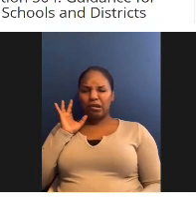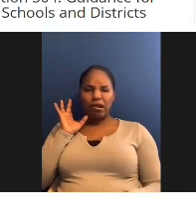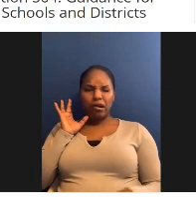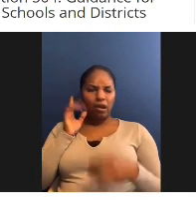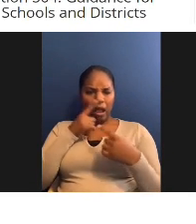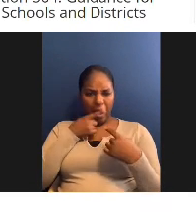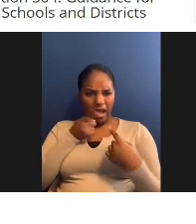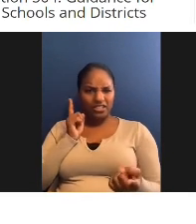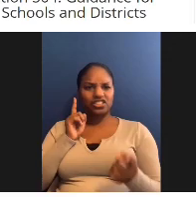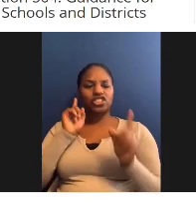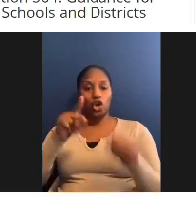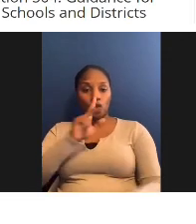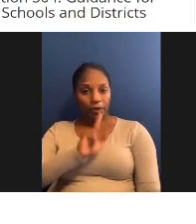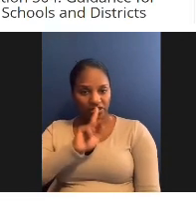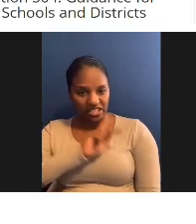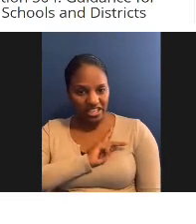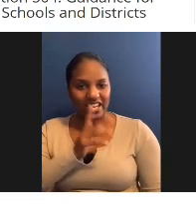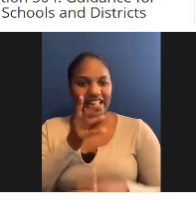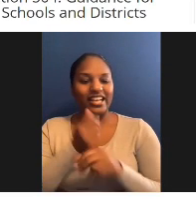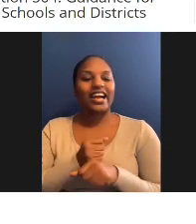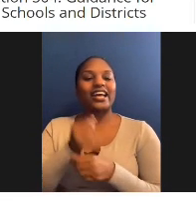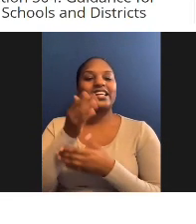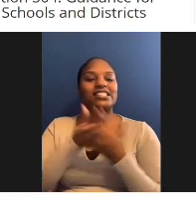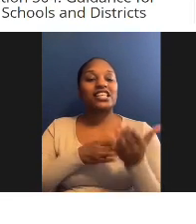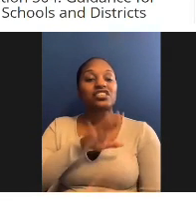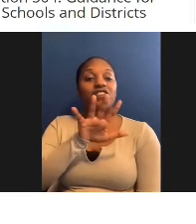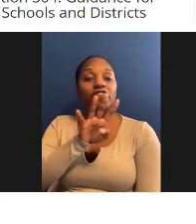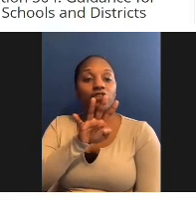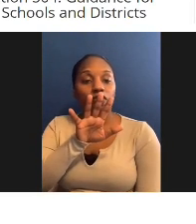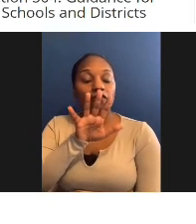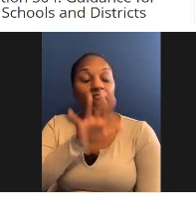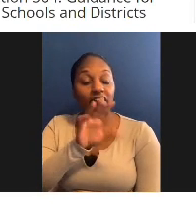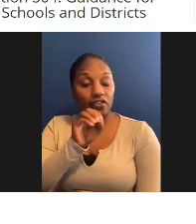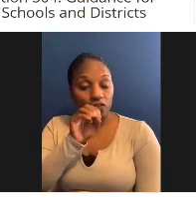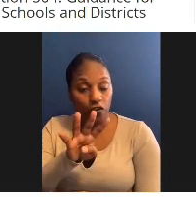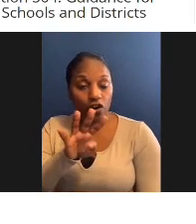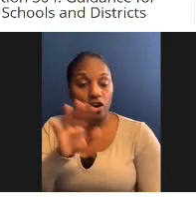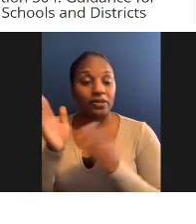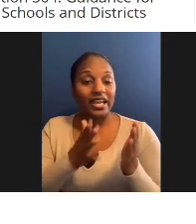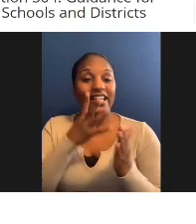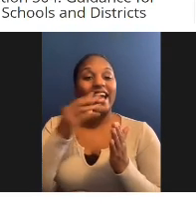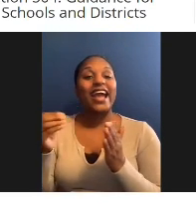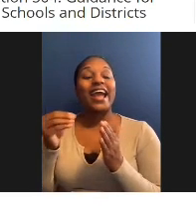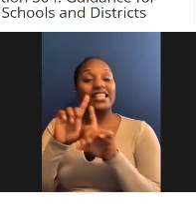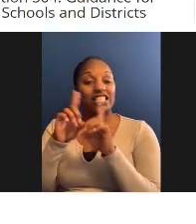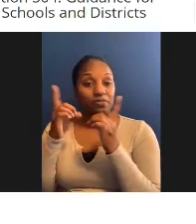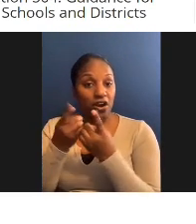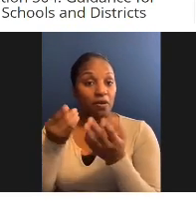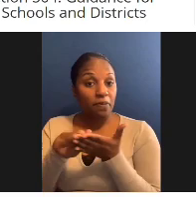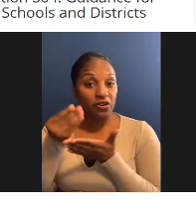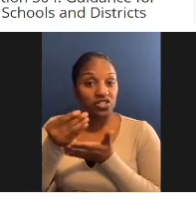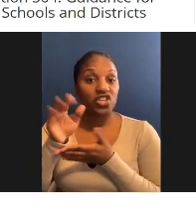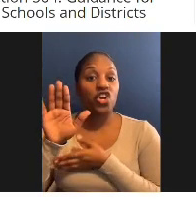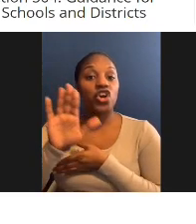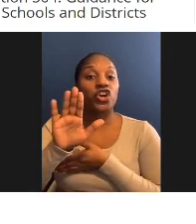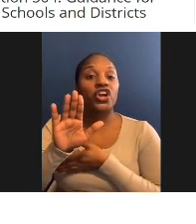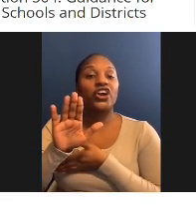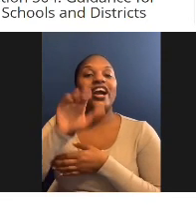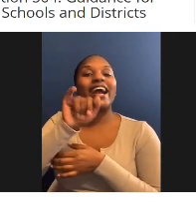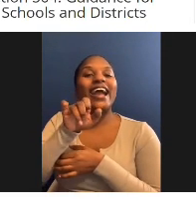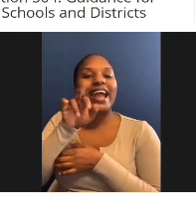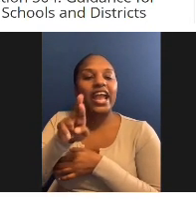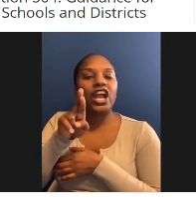to personnel, got a Section 504 plan, and the department bought her an air